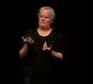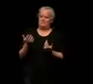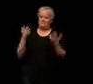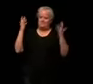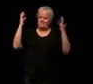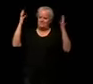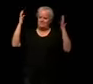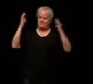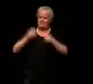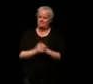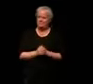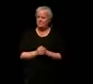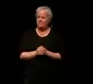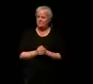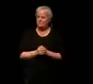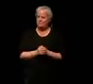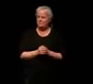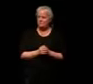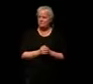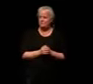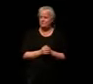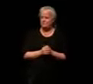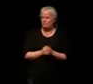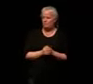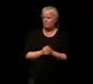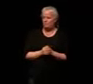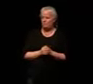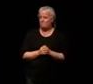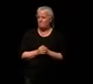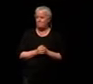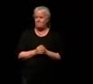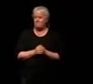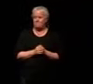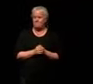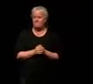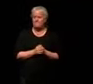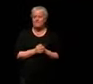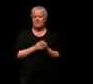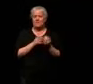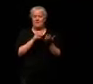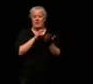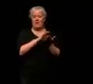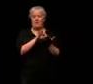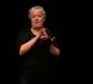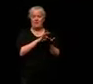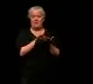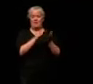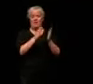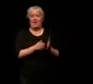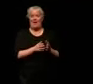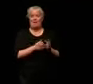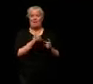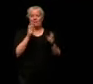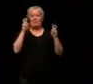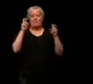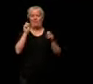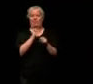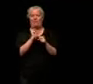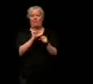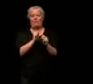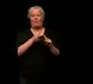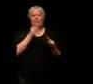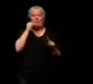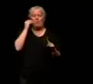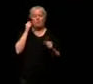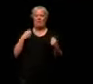That accountant that's not in his office space is not going to the cleaners. It's not going to the restaurant.